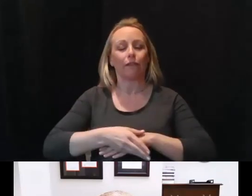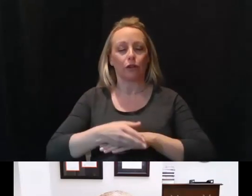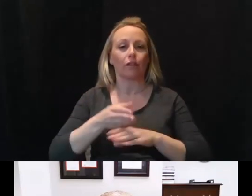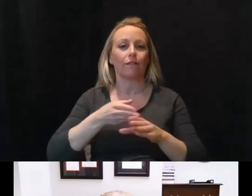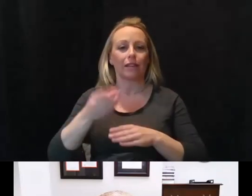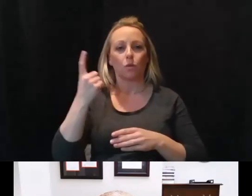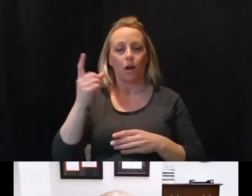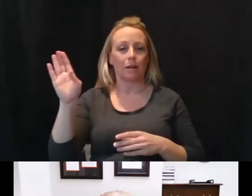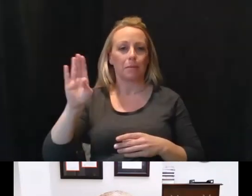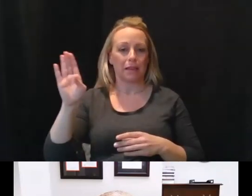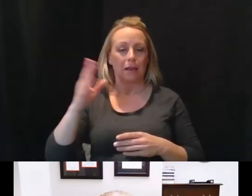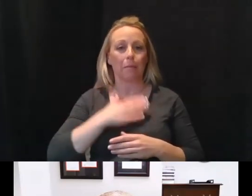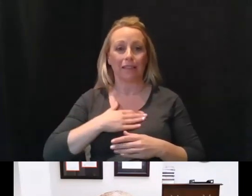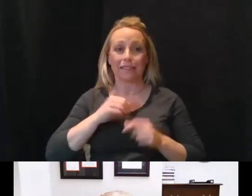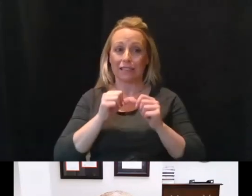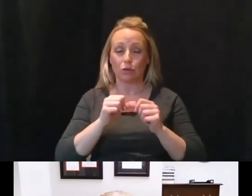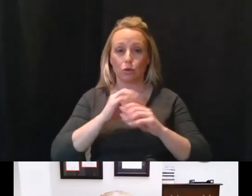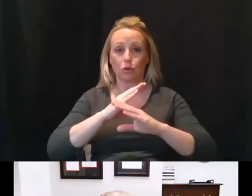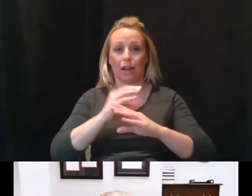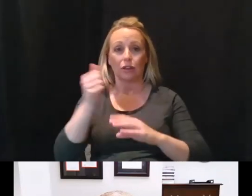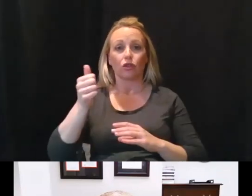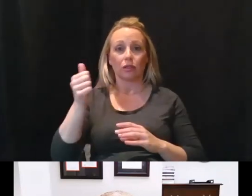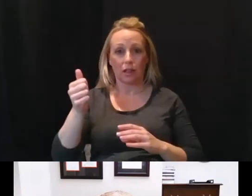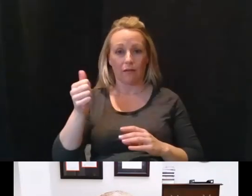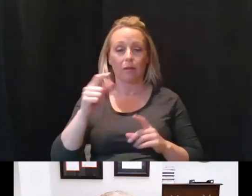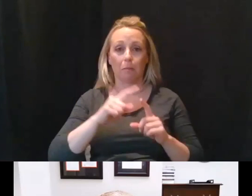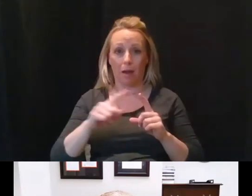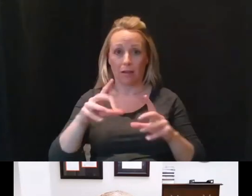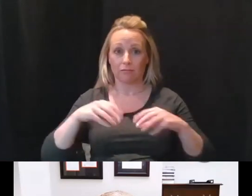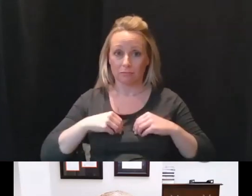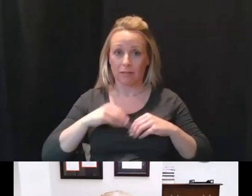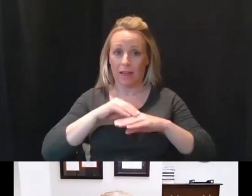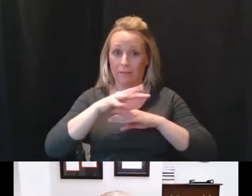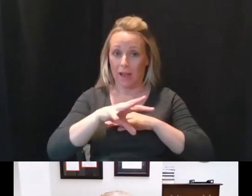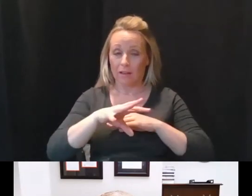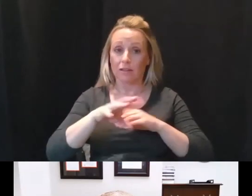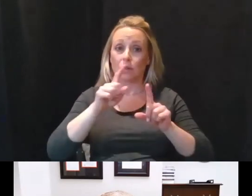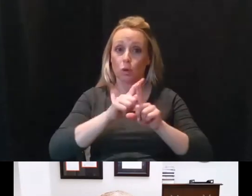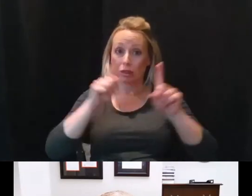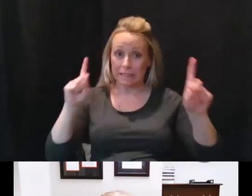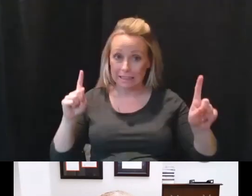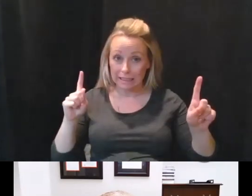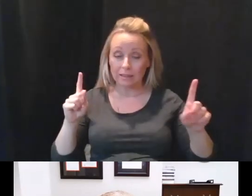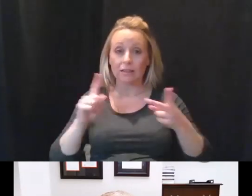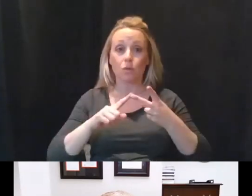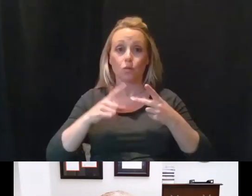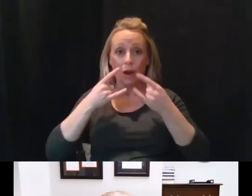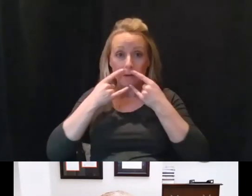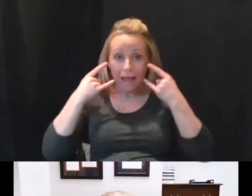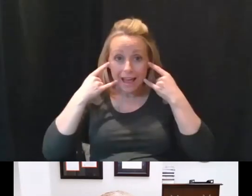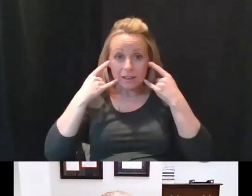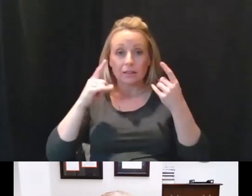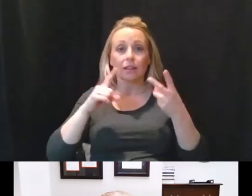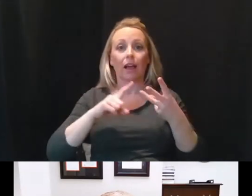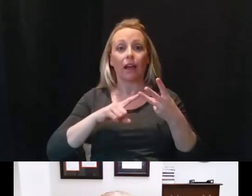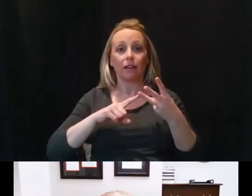Please continue to protect yourself by heeding the advice we have provided. Social distance, wear a mask, and stay